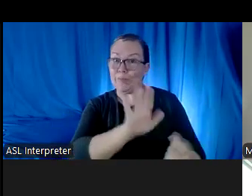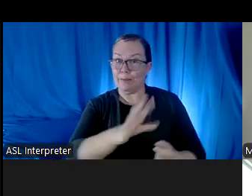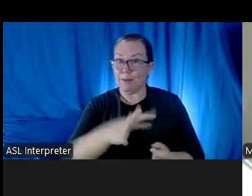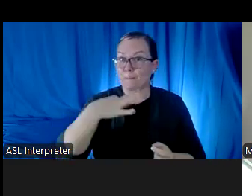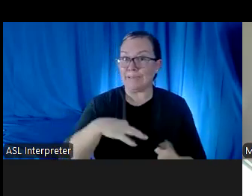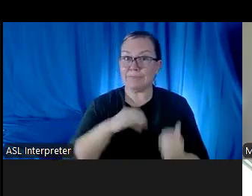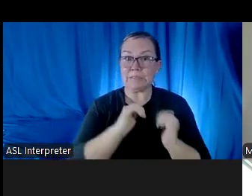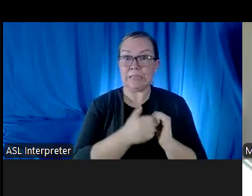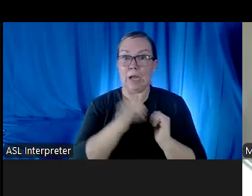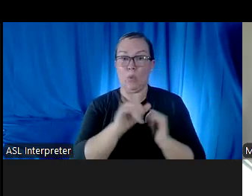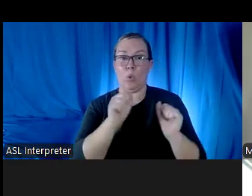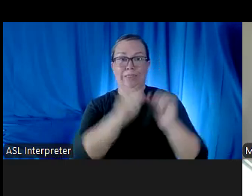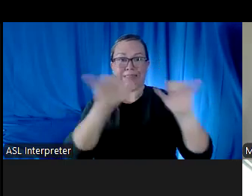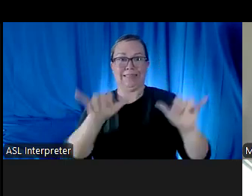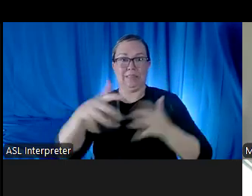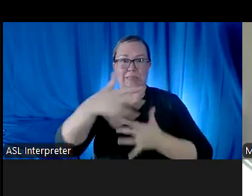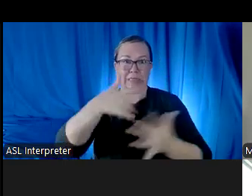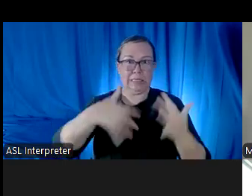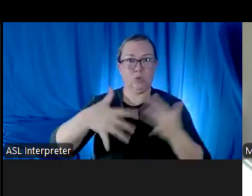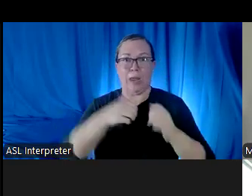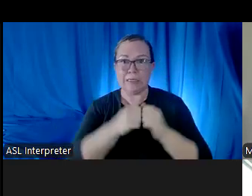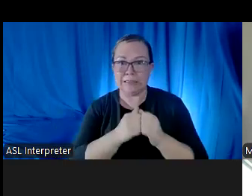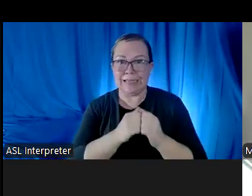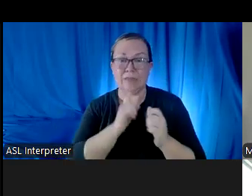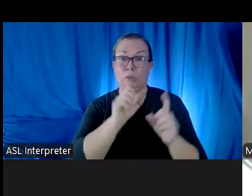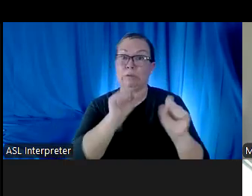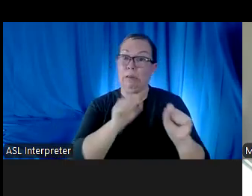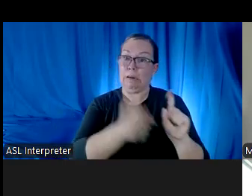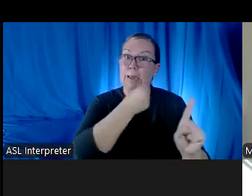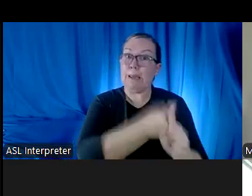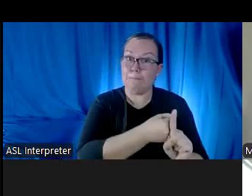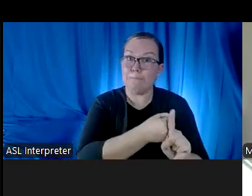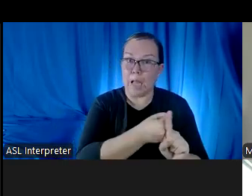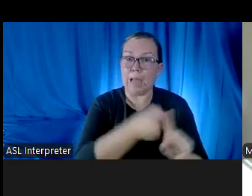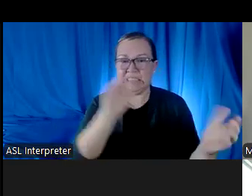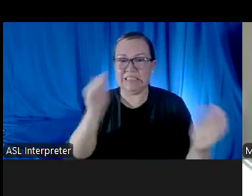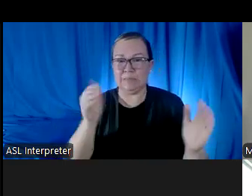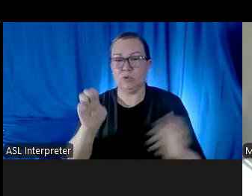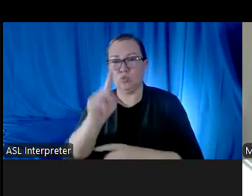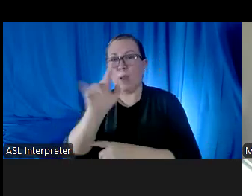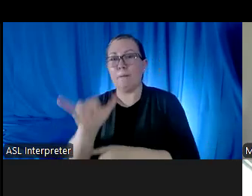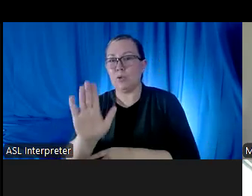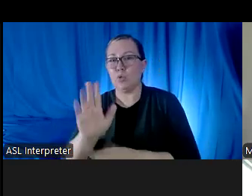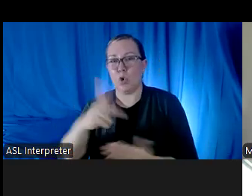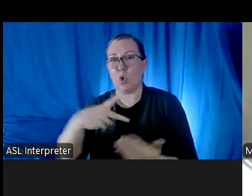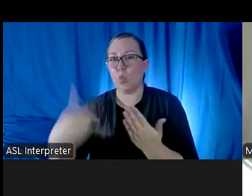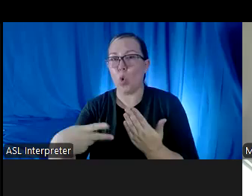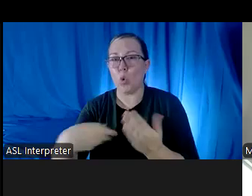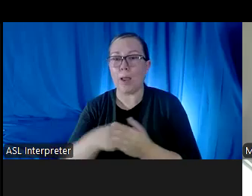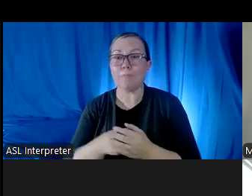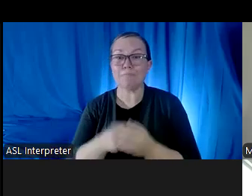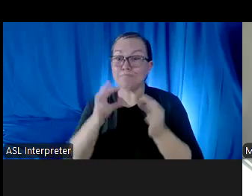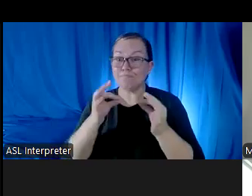these systems commingle and impact. Again, very similar to Emily's program, the ultimate goal